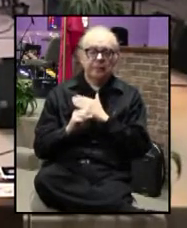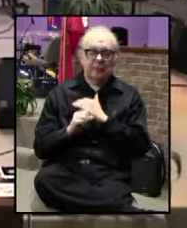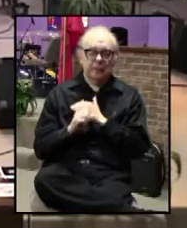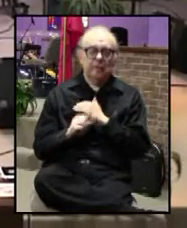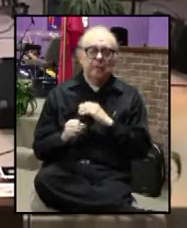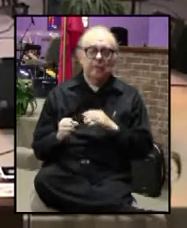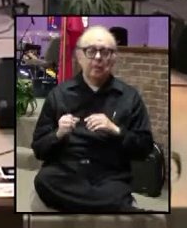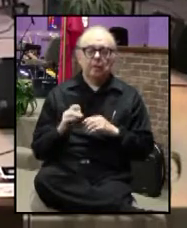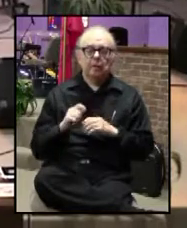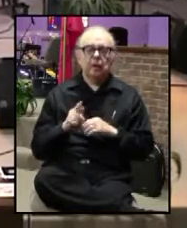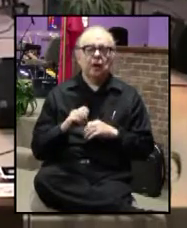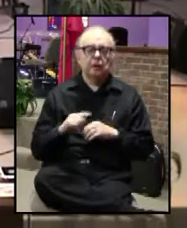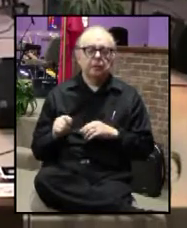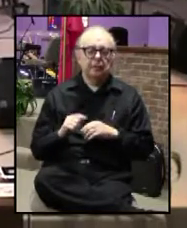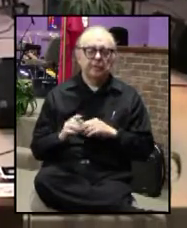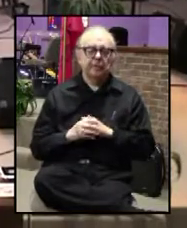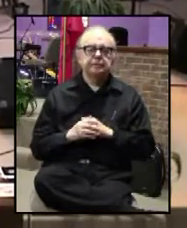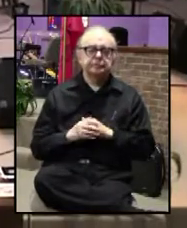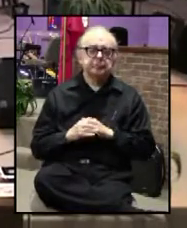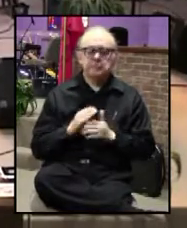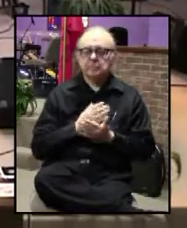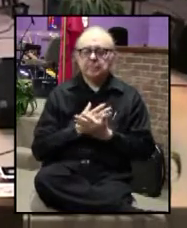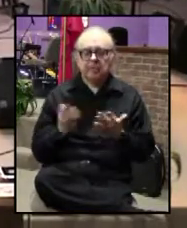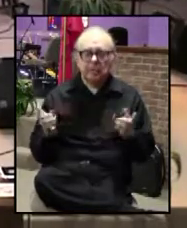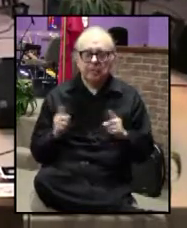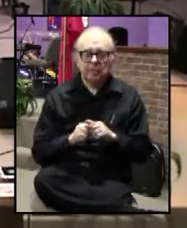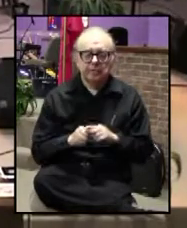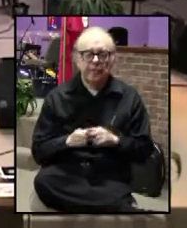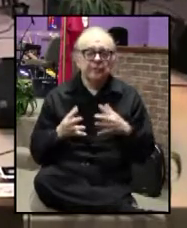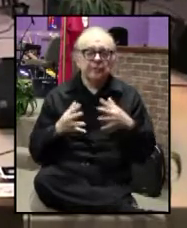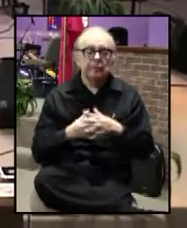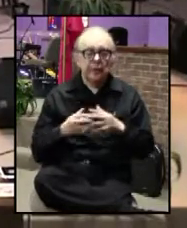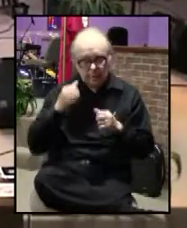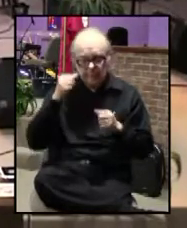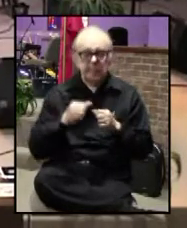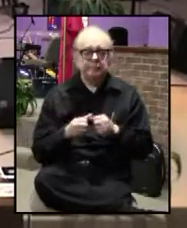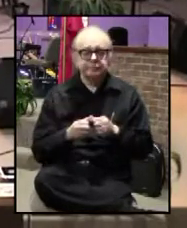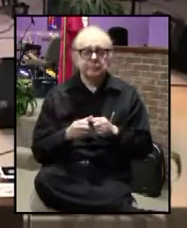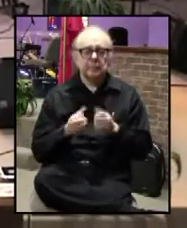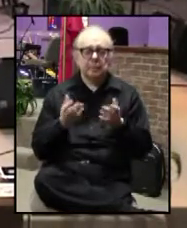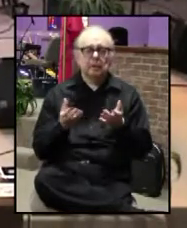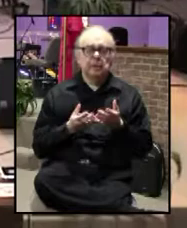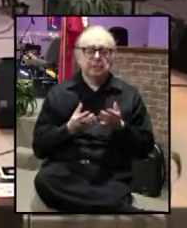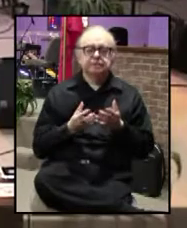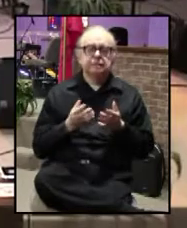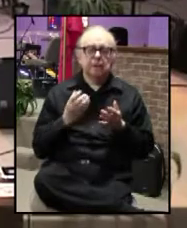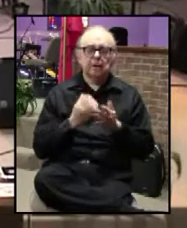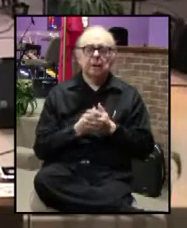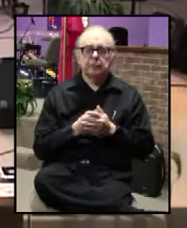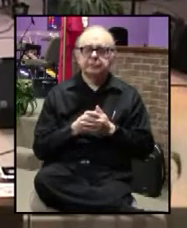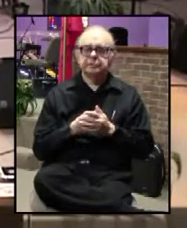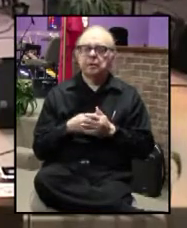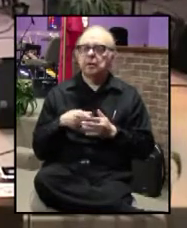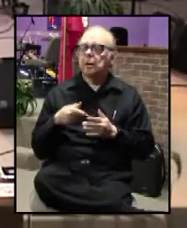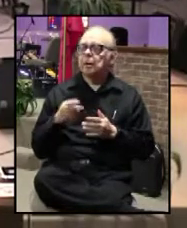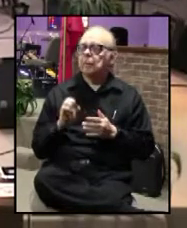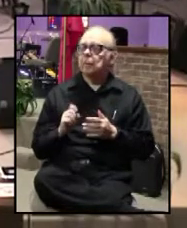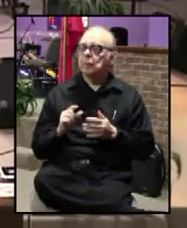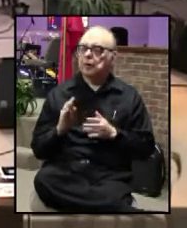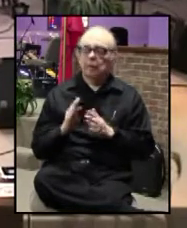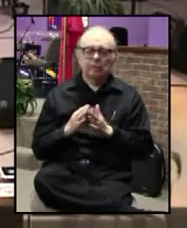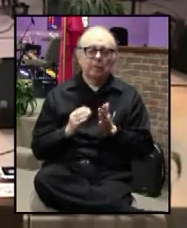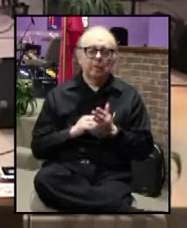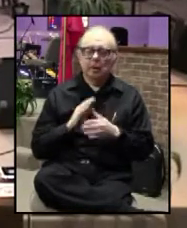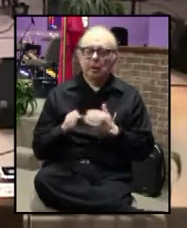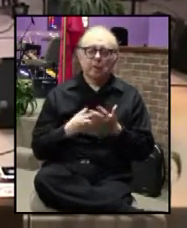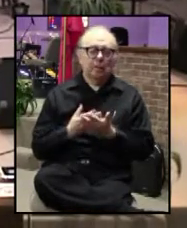blitz. And this is the same thing they use in football, remember? When you want to get to the quarterback, what do? It's an all